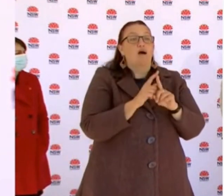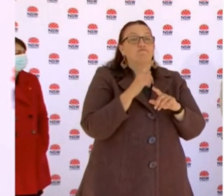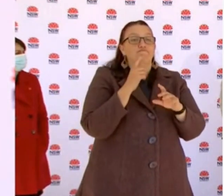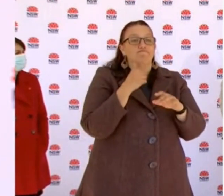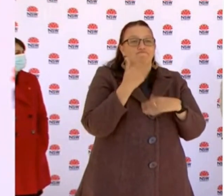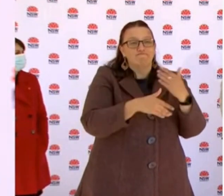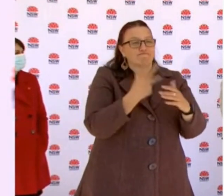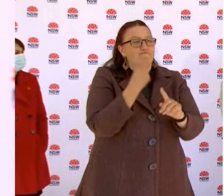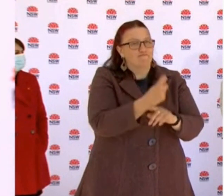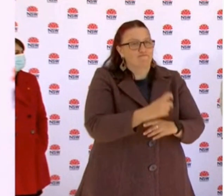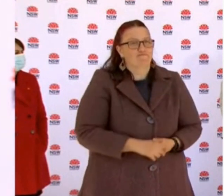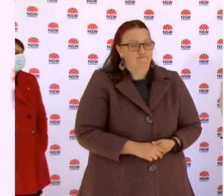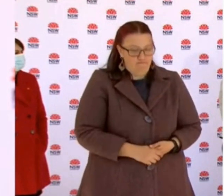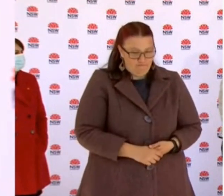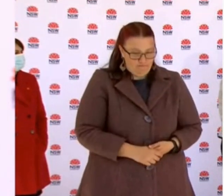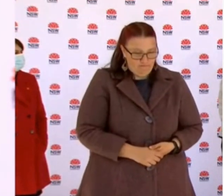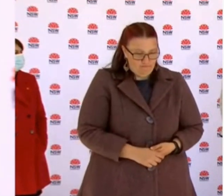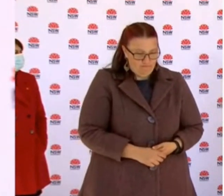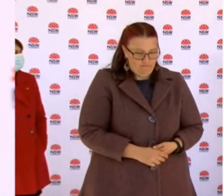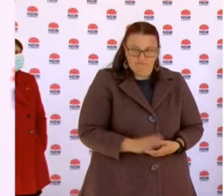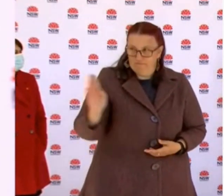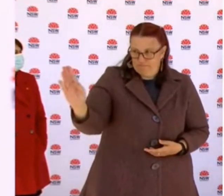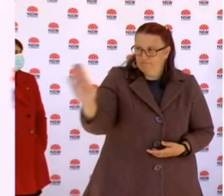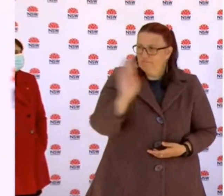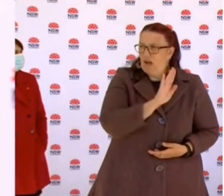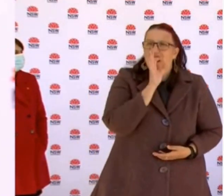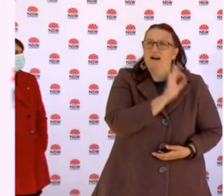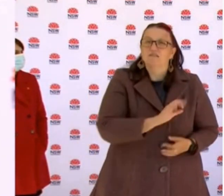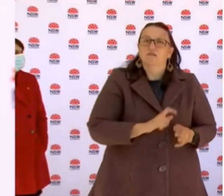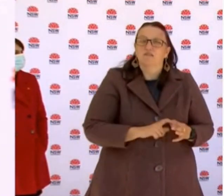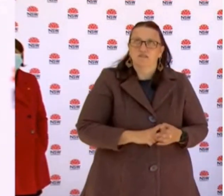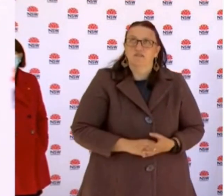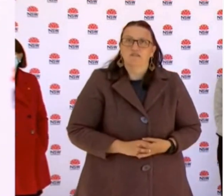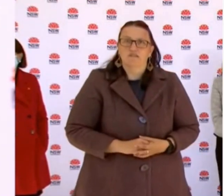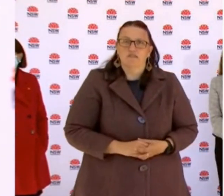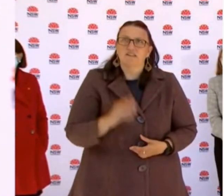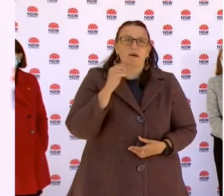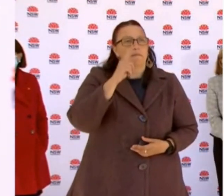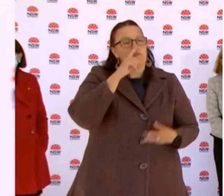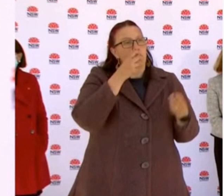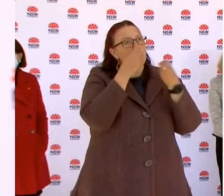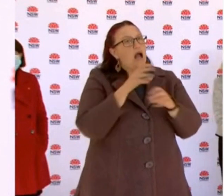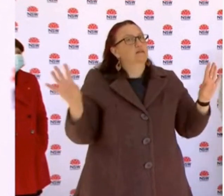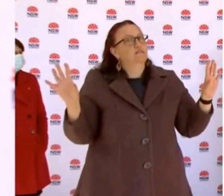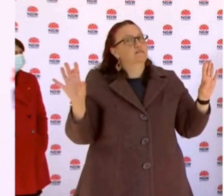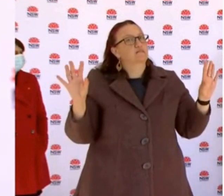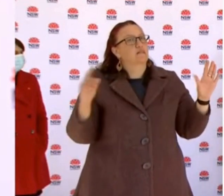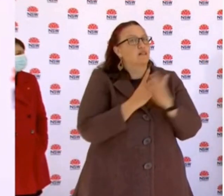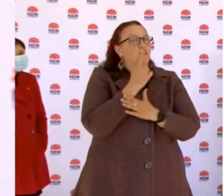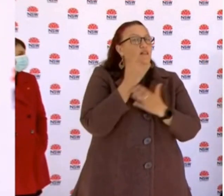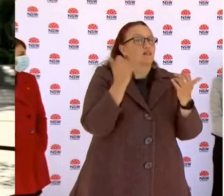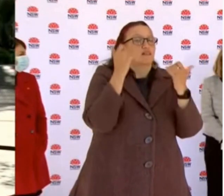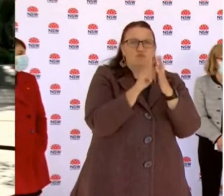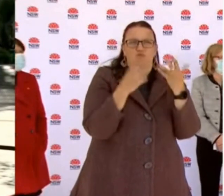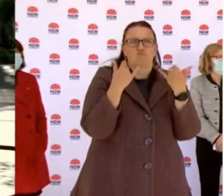challenges remain. Liz. What are your thoughts on some of these people who've been hosting parties and, doing the wrong